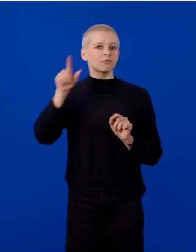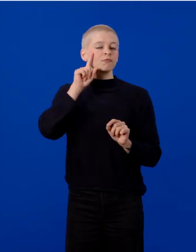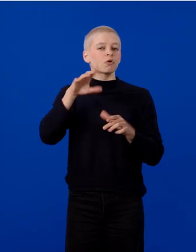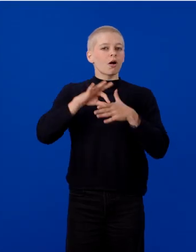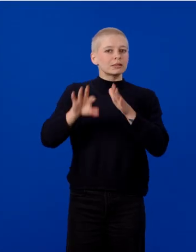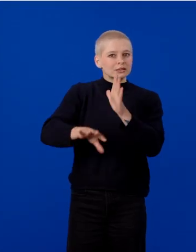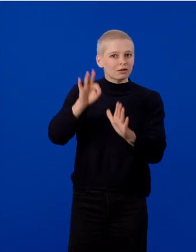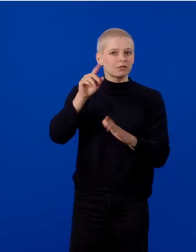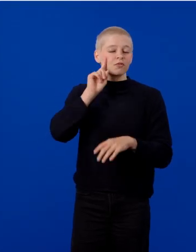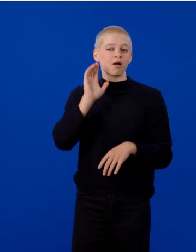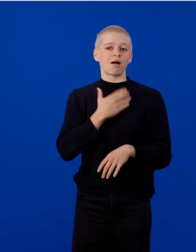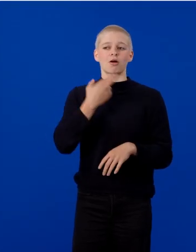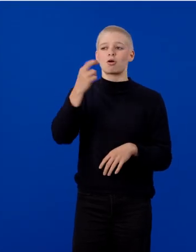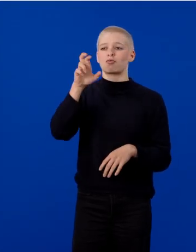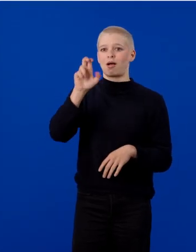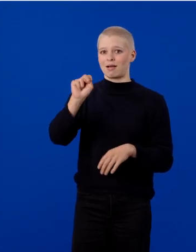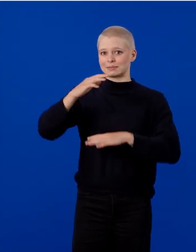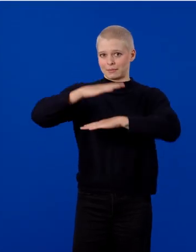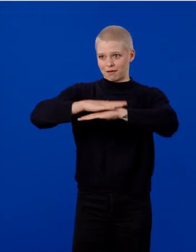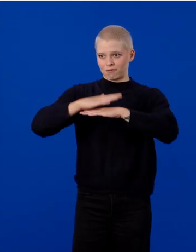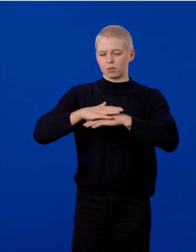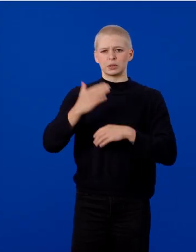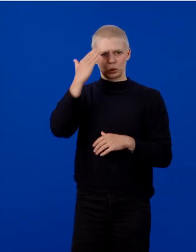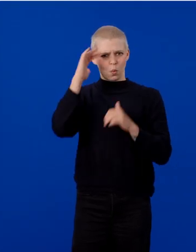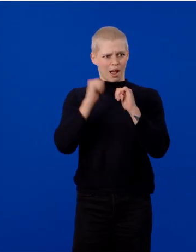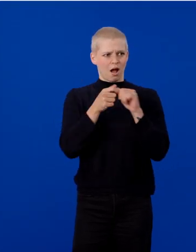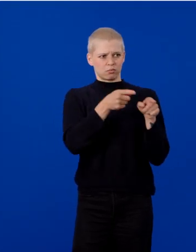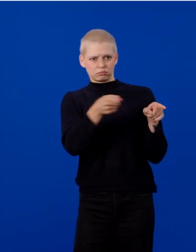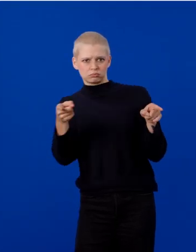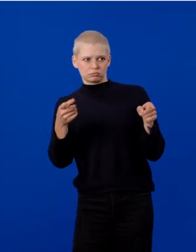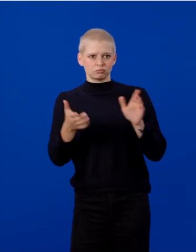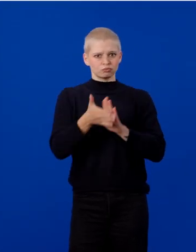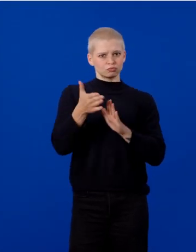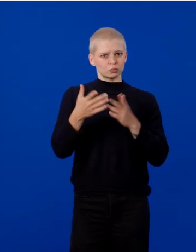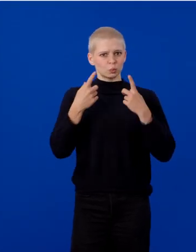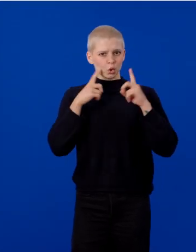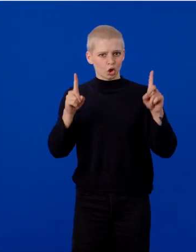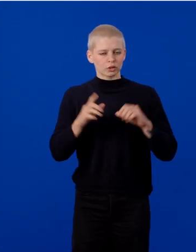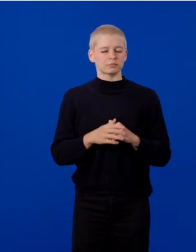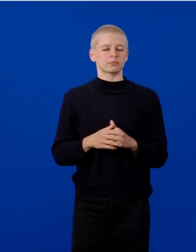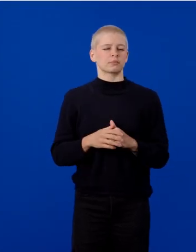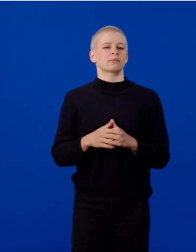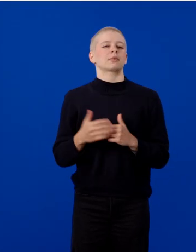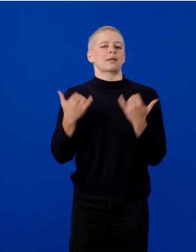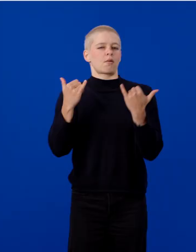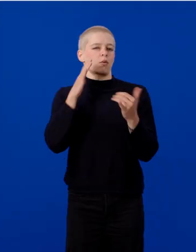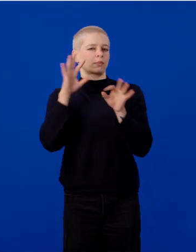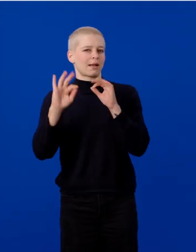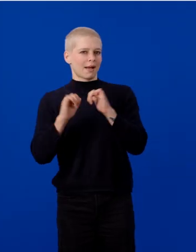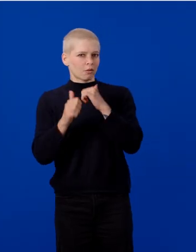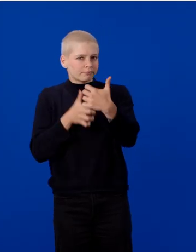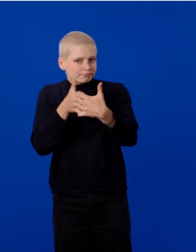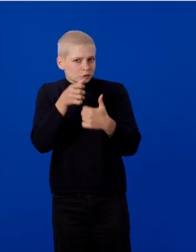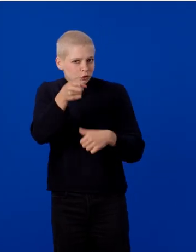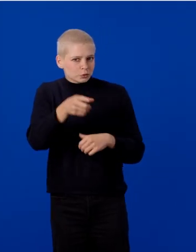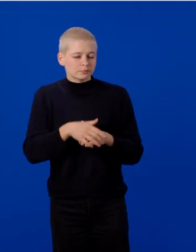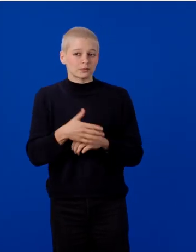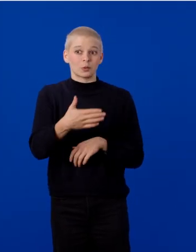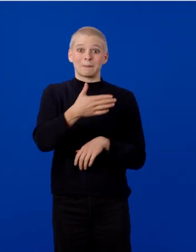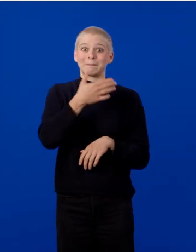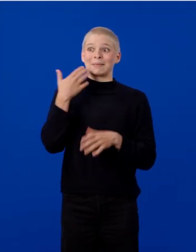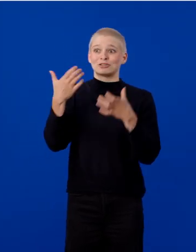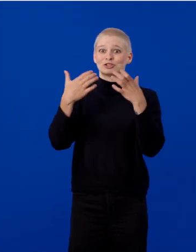platform, and generally how they work, let's talk about what this means for you. The best way to increase your chance of being featured